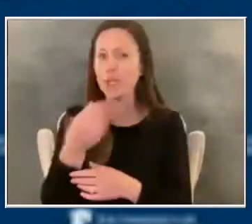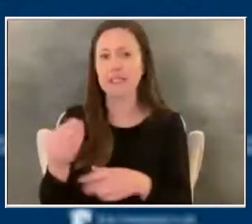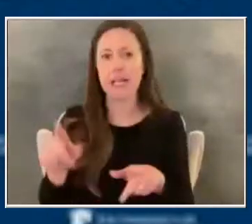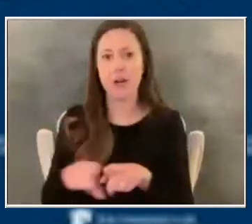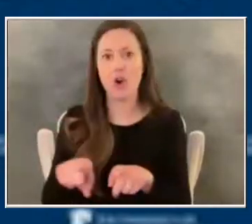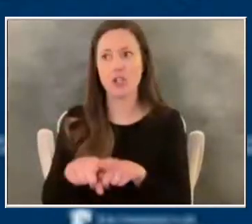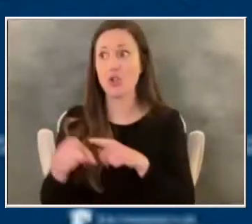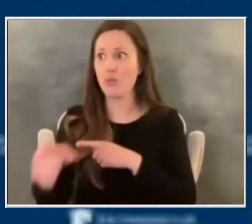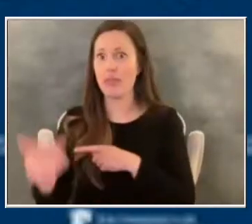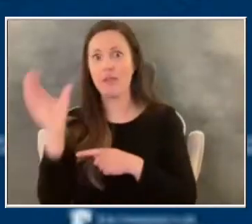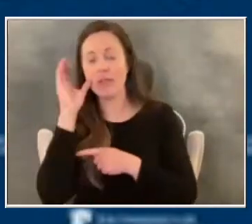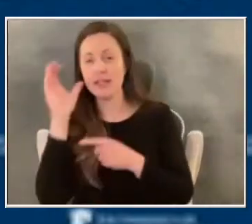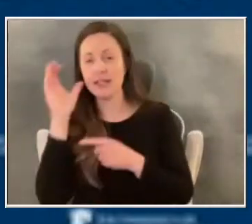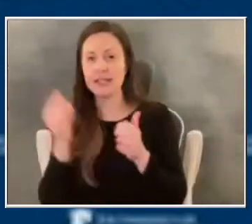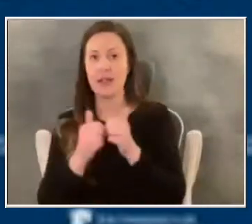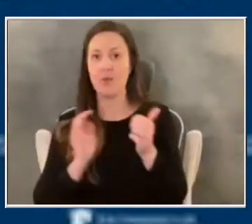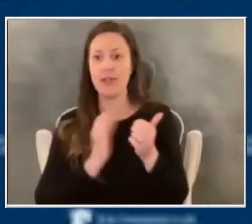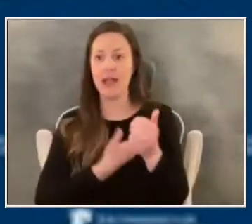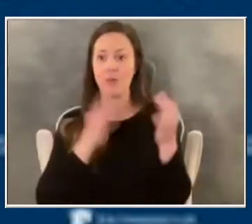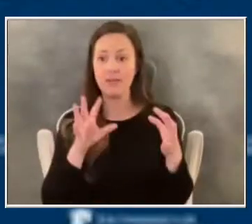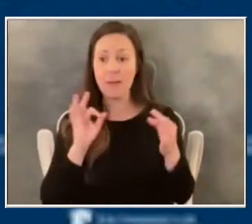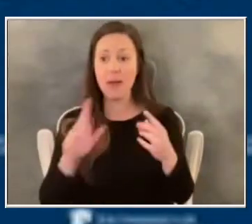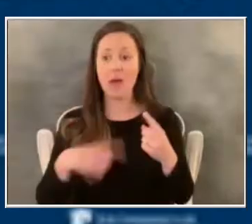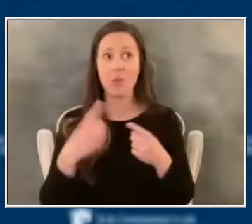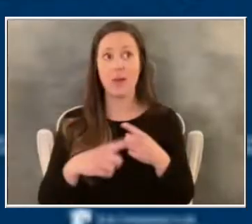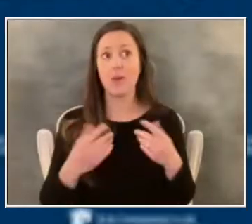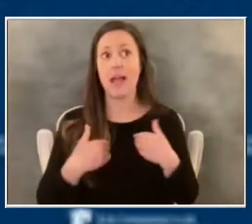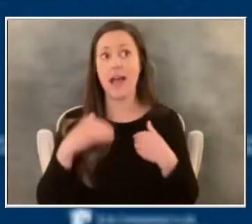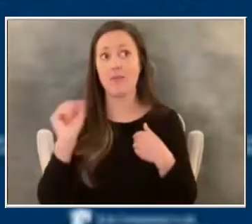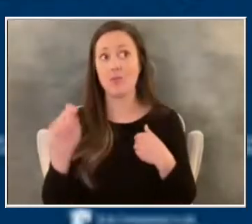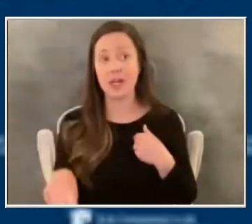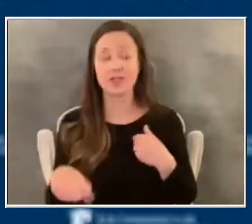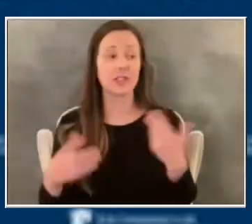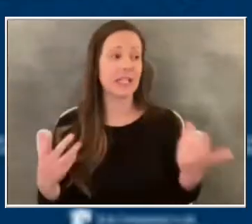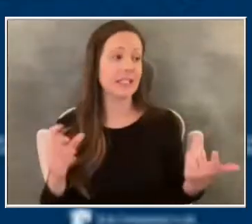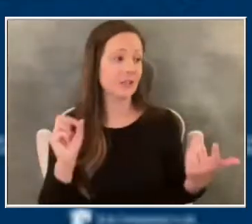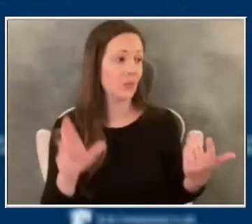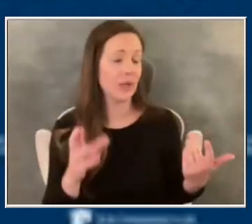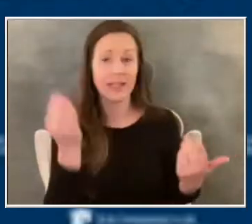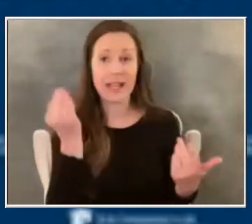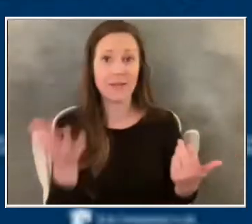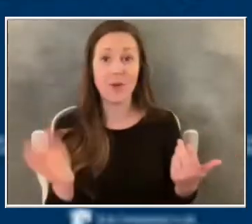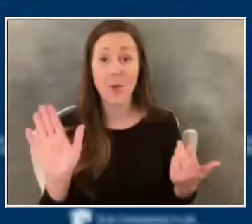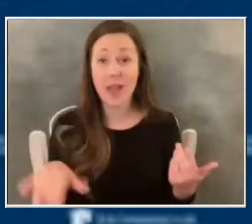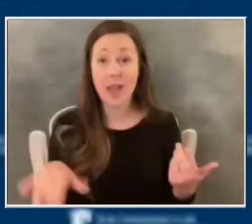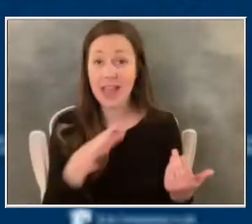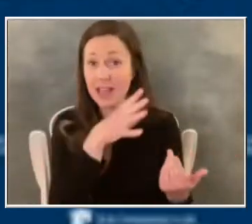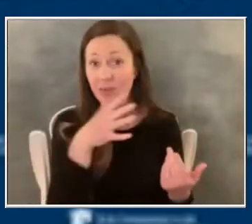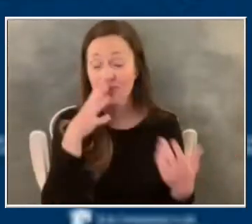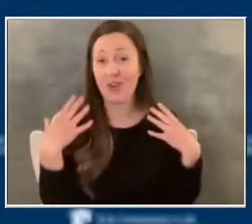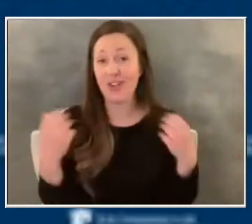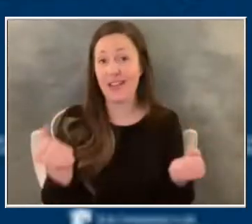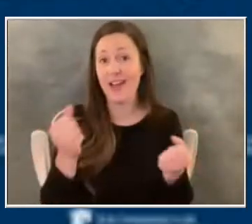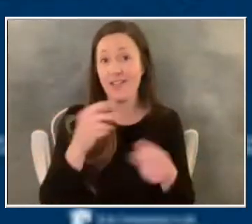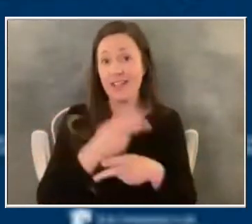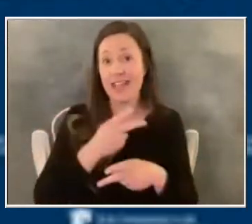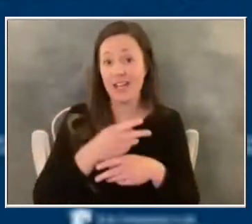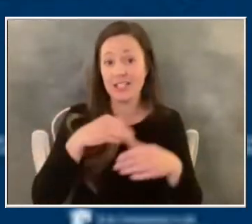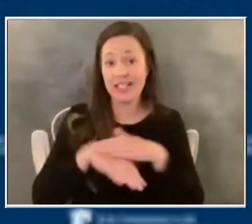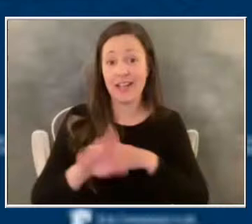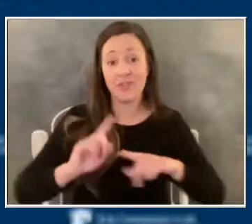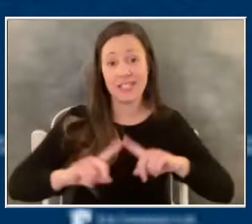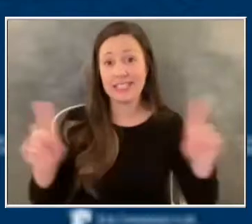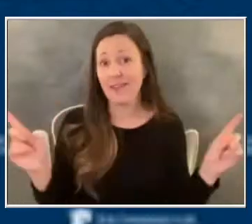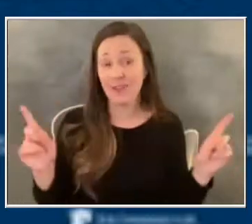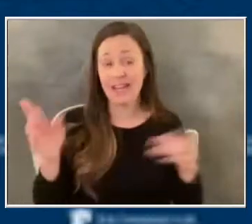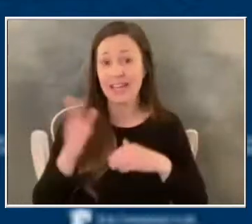we have questions, and also listening when we tell them, rural healthcare delivery is completely different than what you're used to day in, day